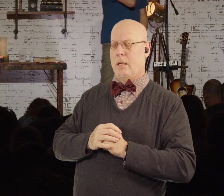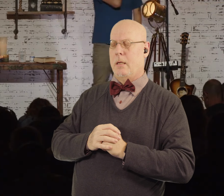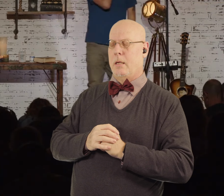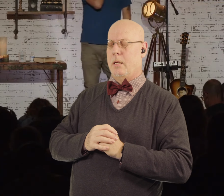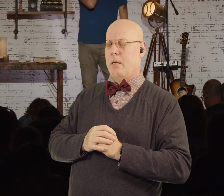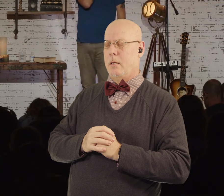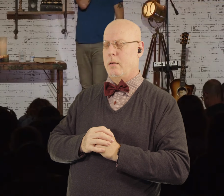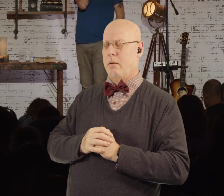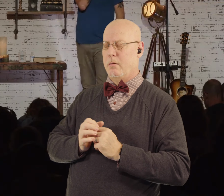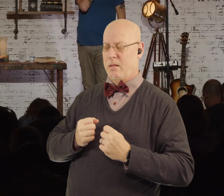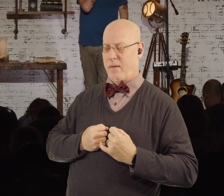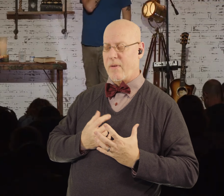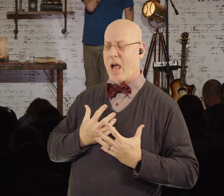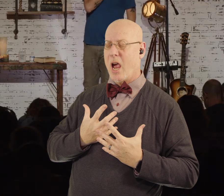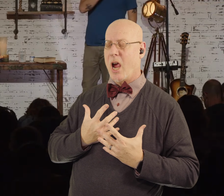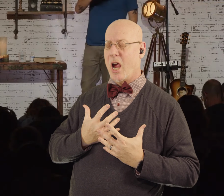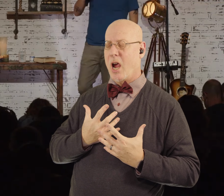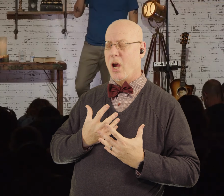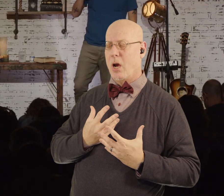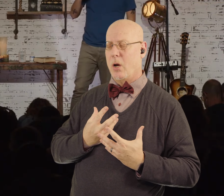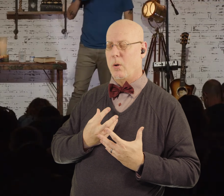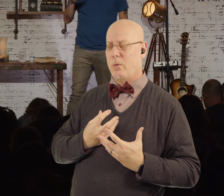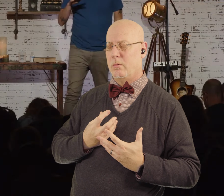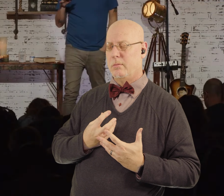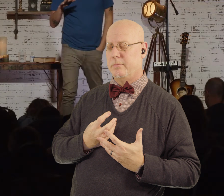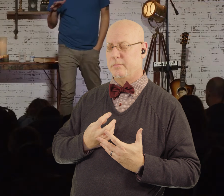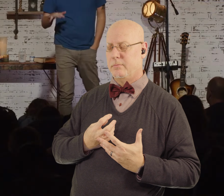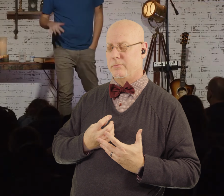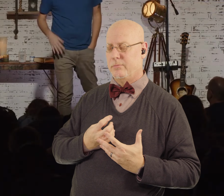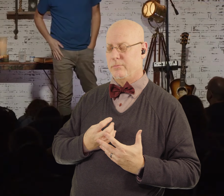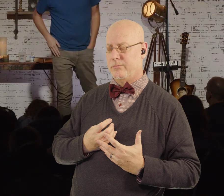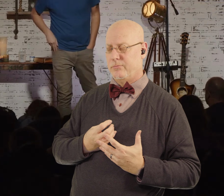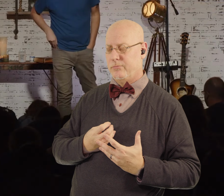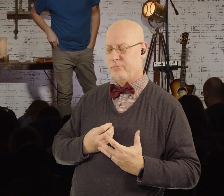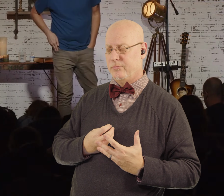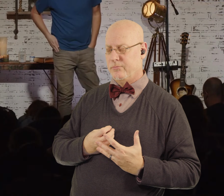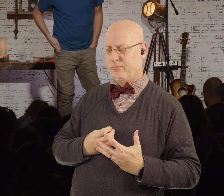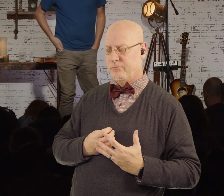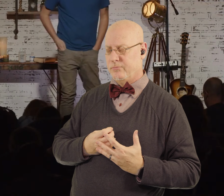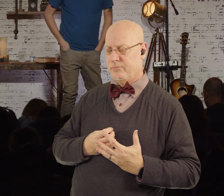for those who the fire is waning,